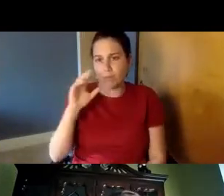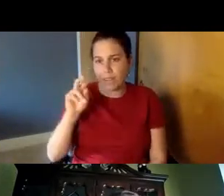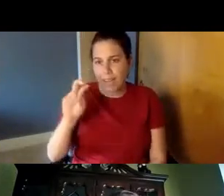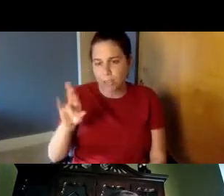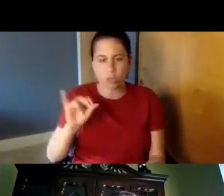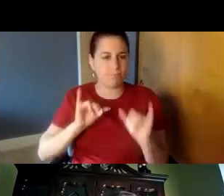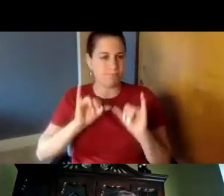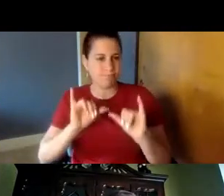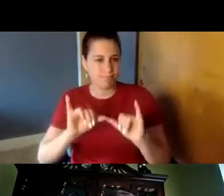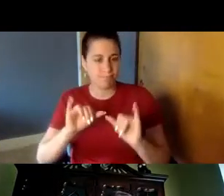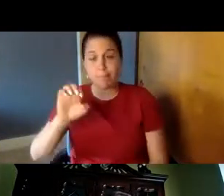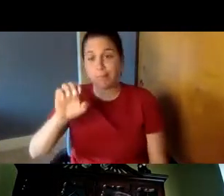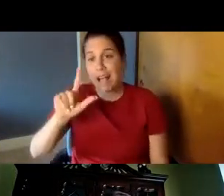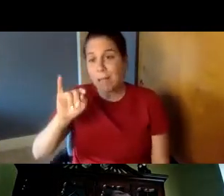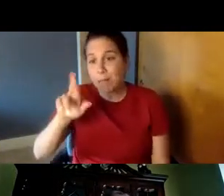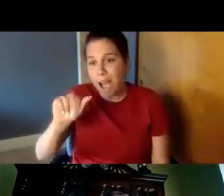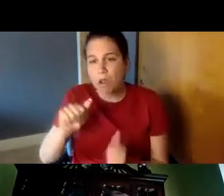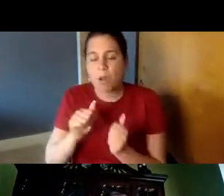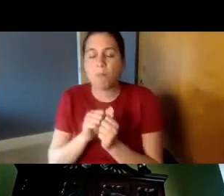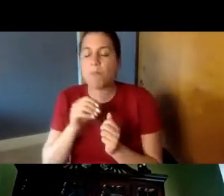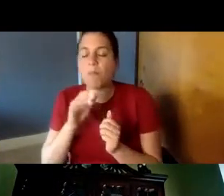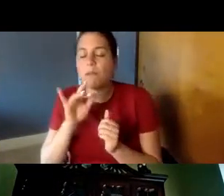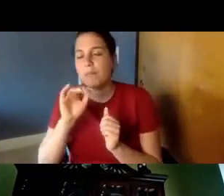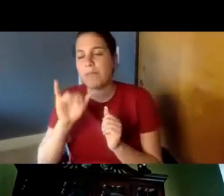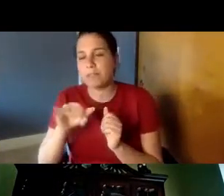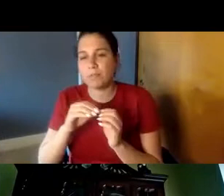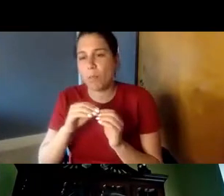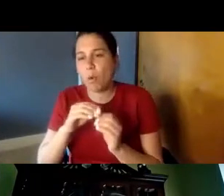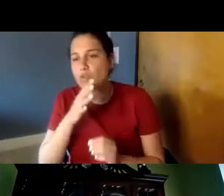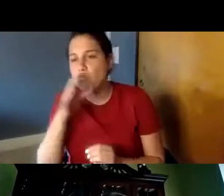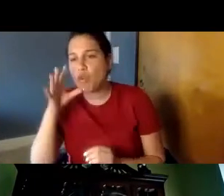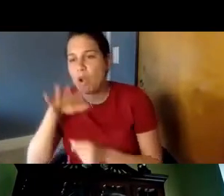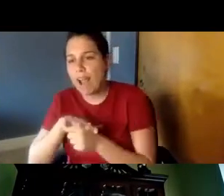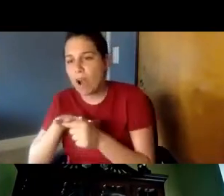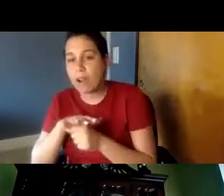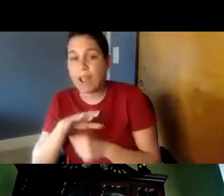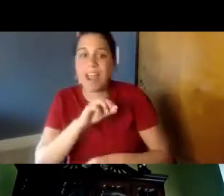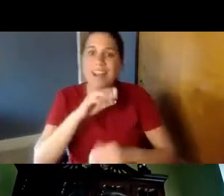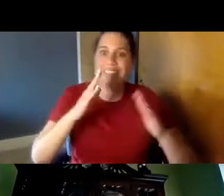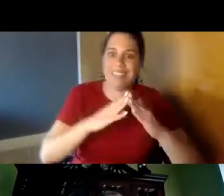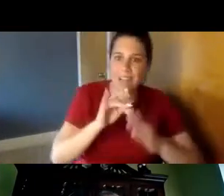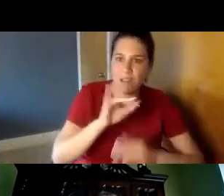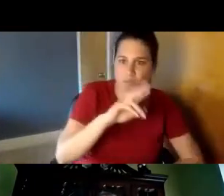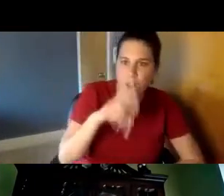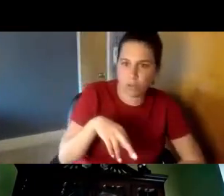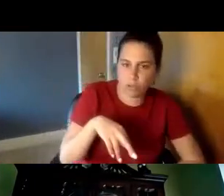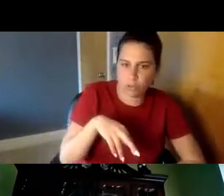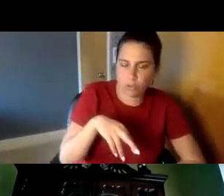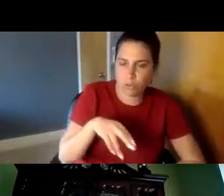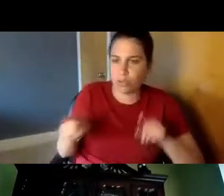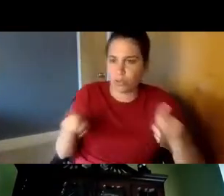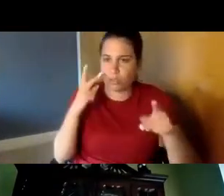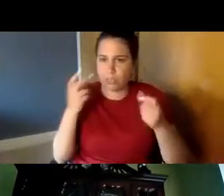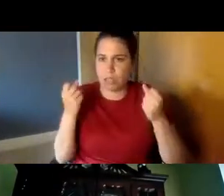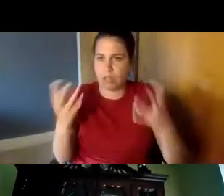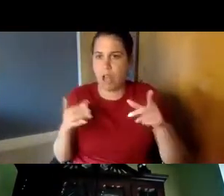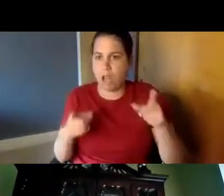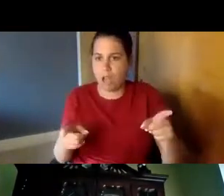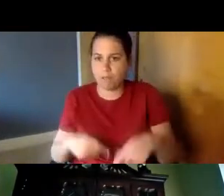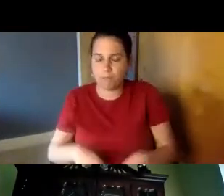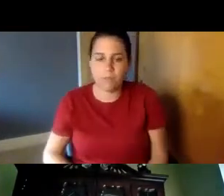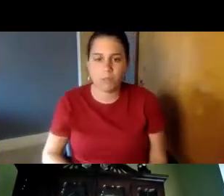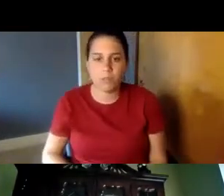in places like Elmira, more rural areas, but high concentrations in the city of Rochester, very high concentrations. Same thing is true